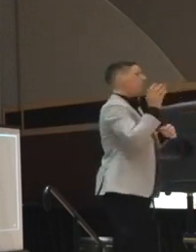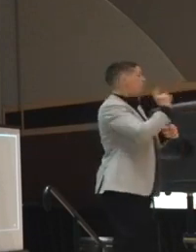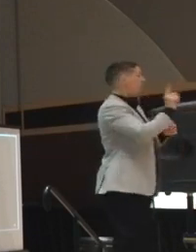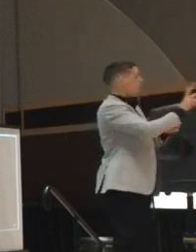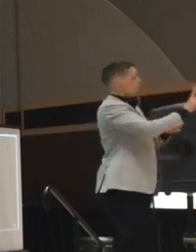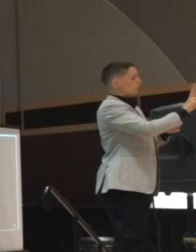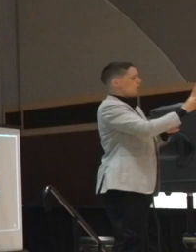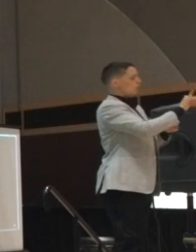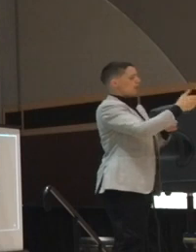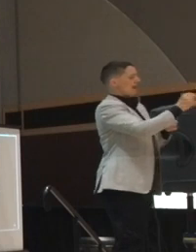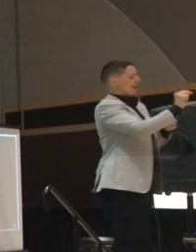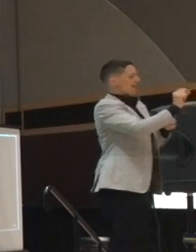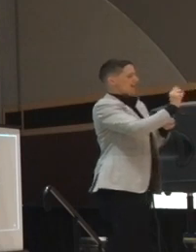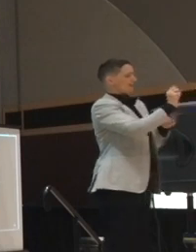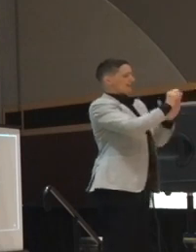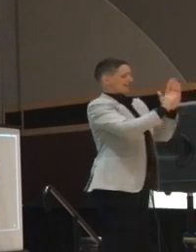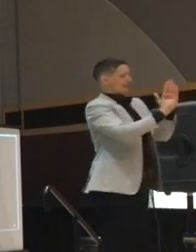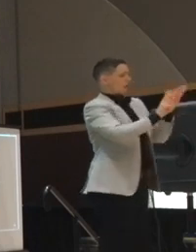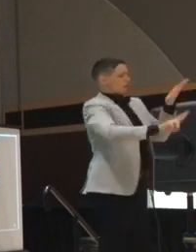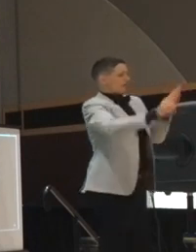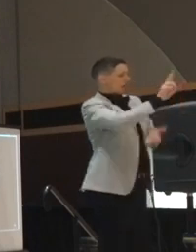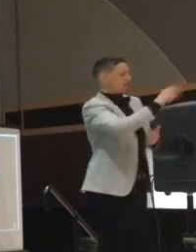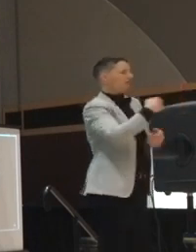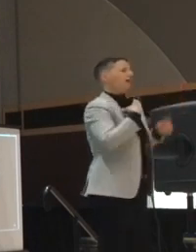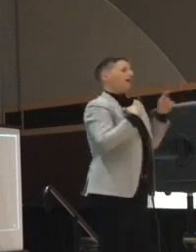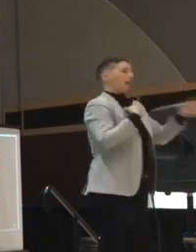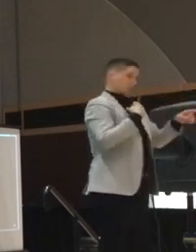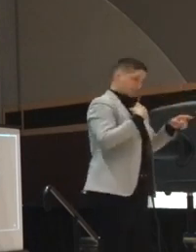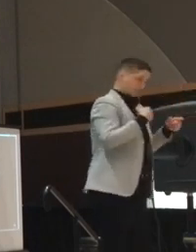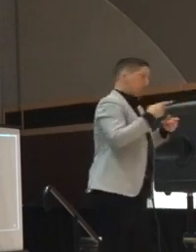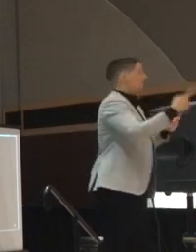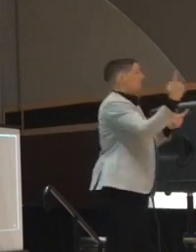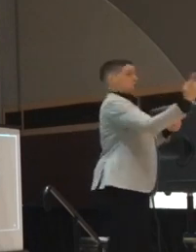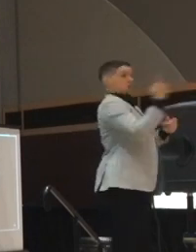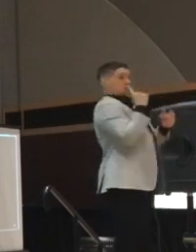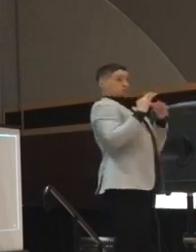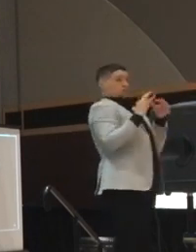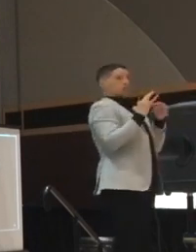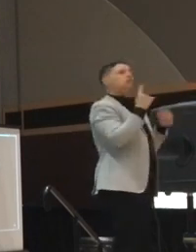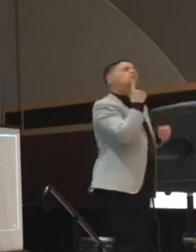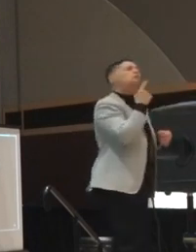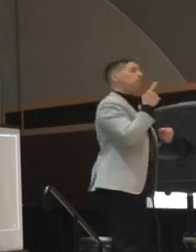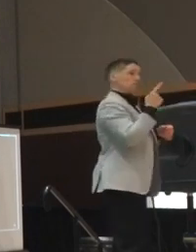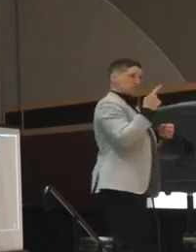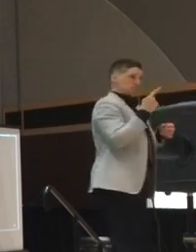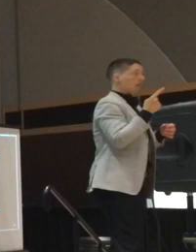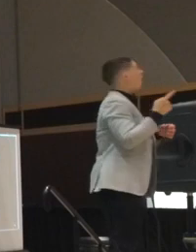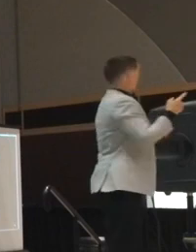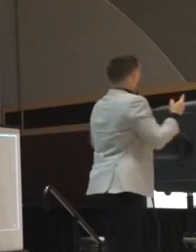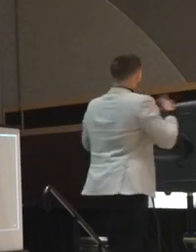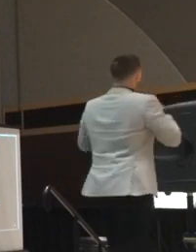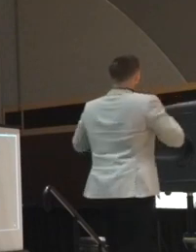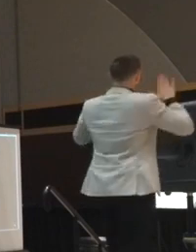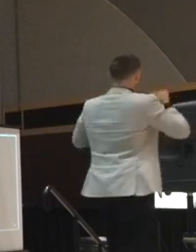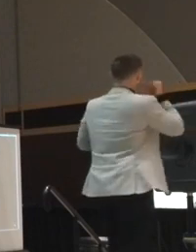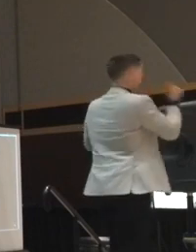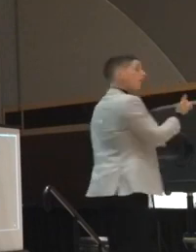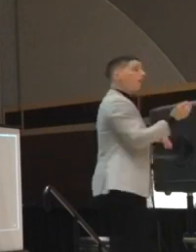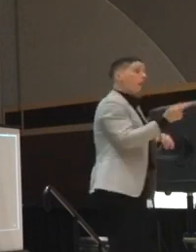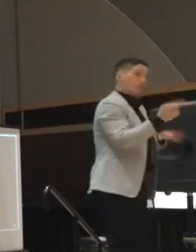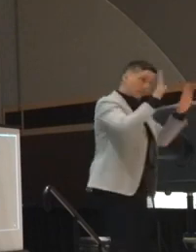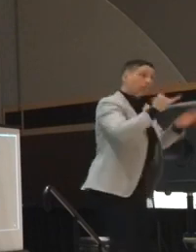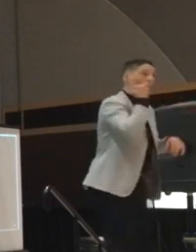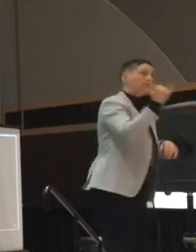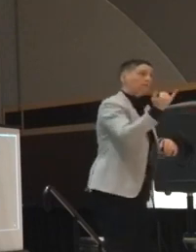I said, do you have a paper on this? Do you have anything written on this you can give me? You wanna get that method to